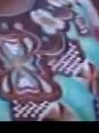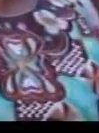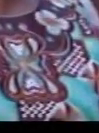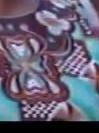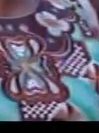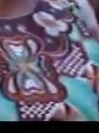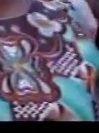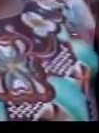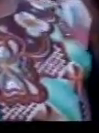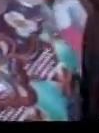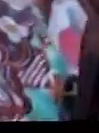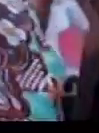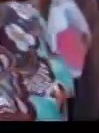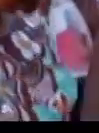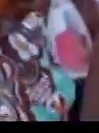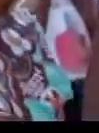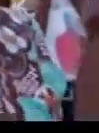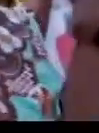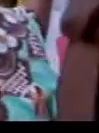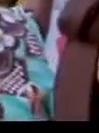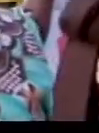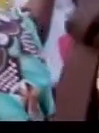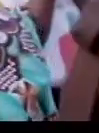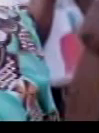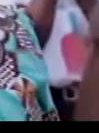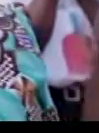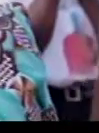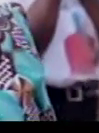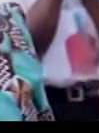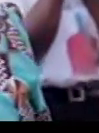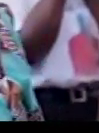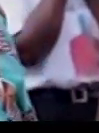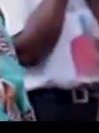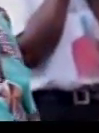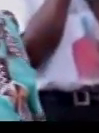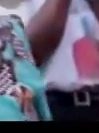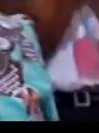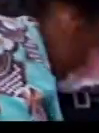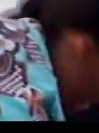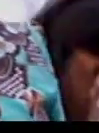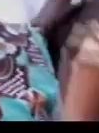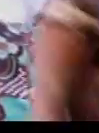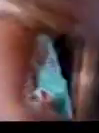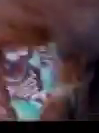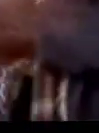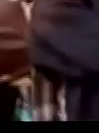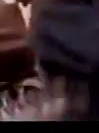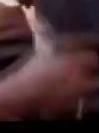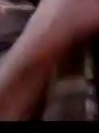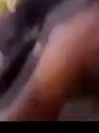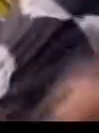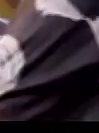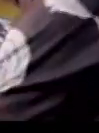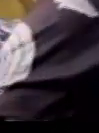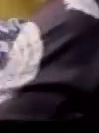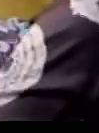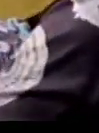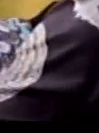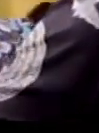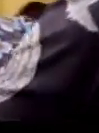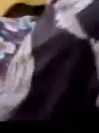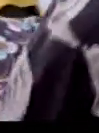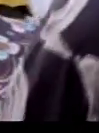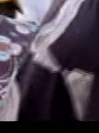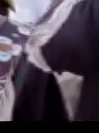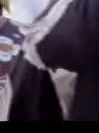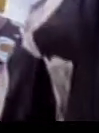Nothing compares to the promise I have in you. Lift up your